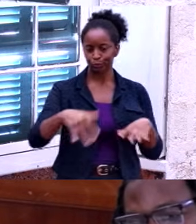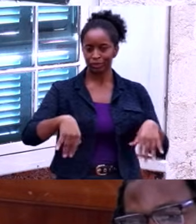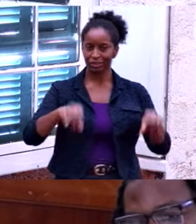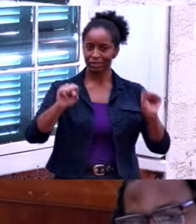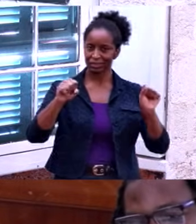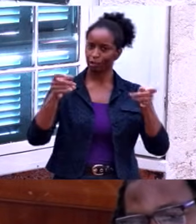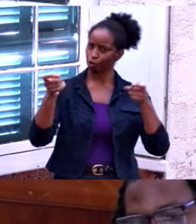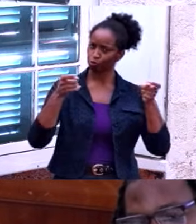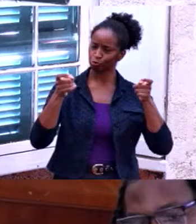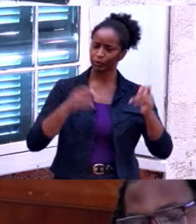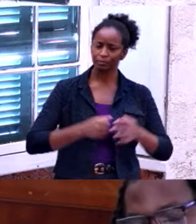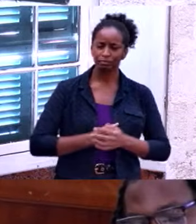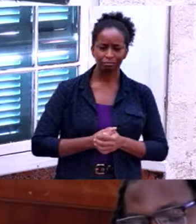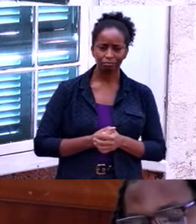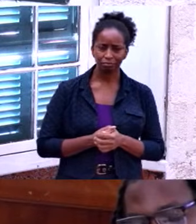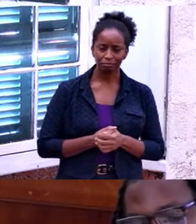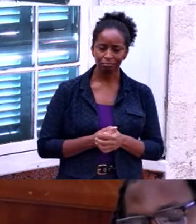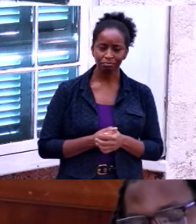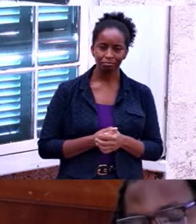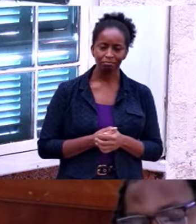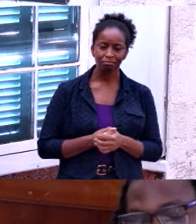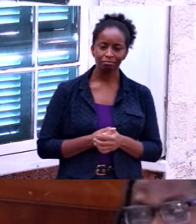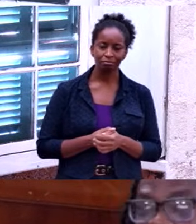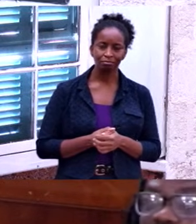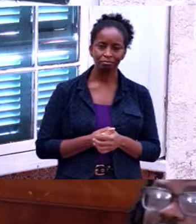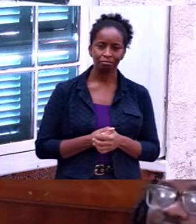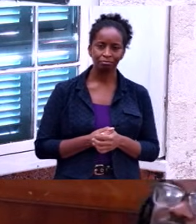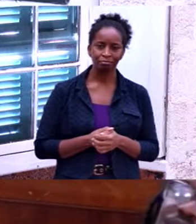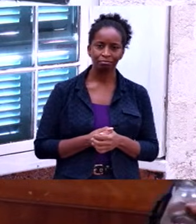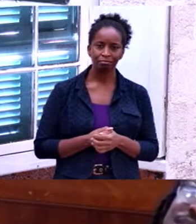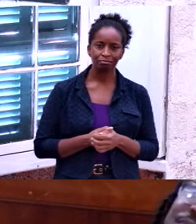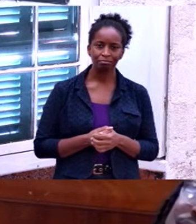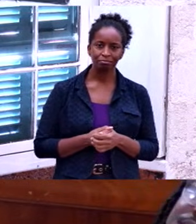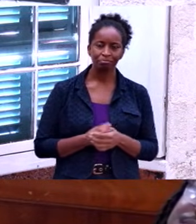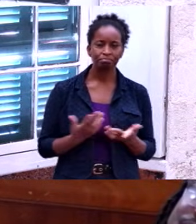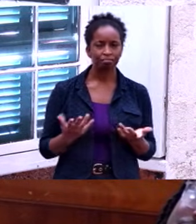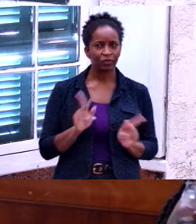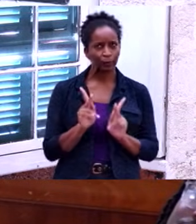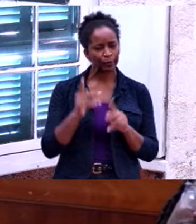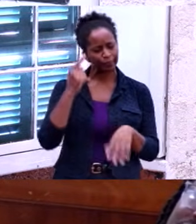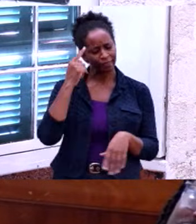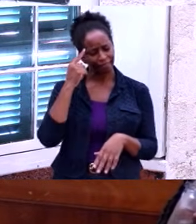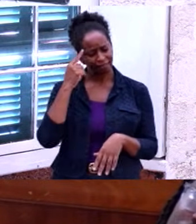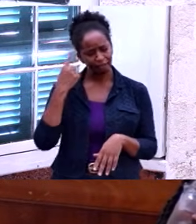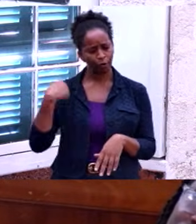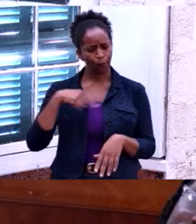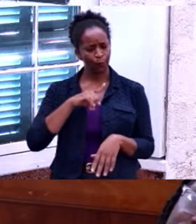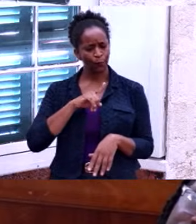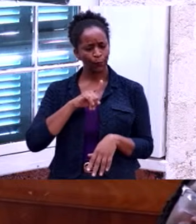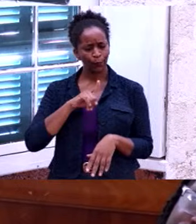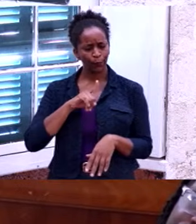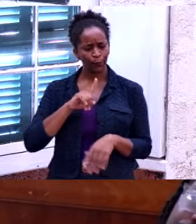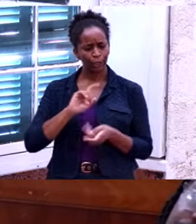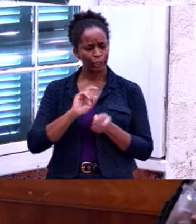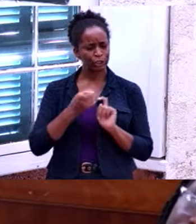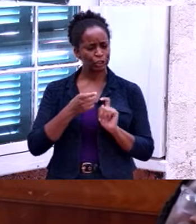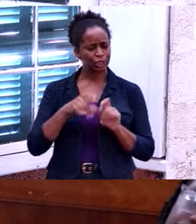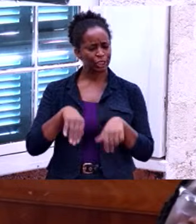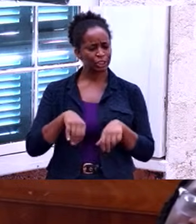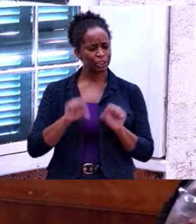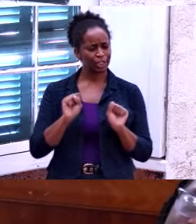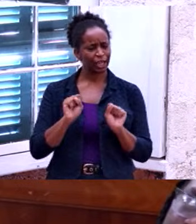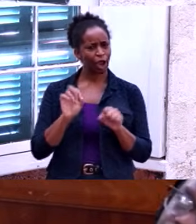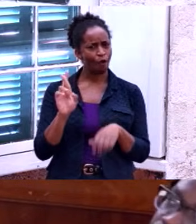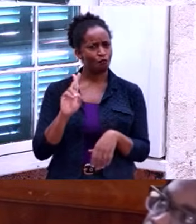So that the notion that we only became a republic in 2021 does not tell the full story. And I